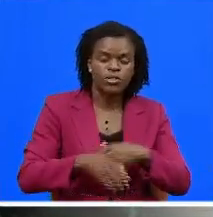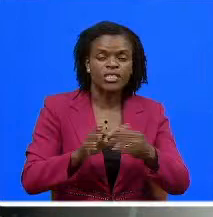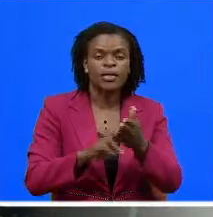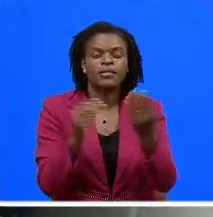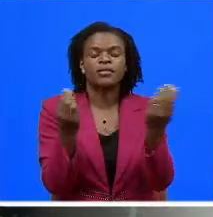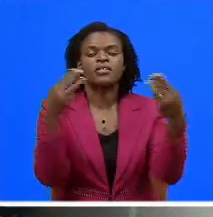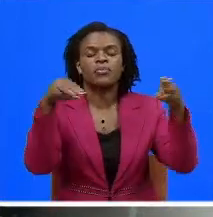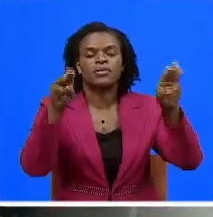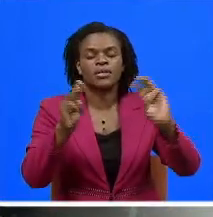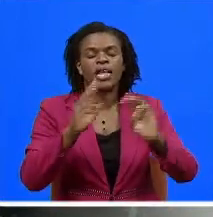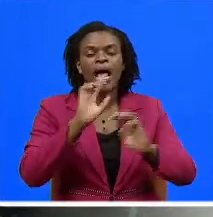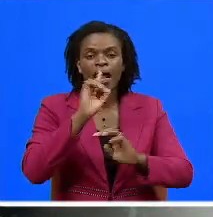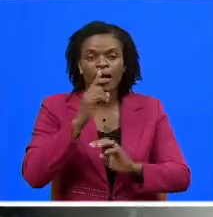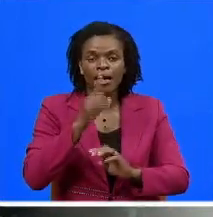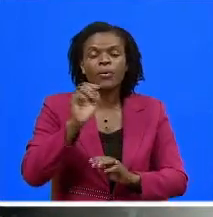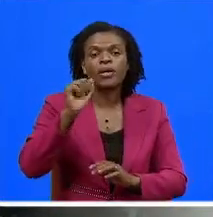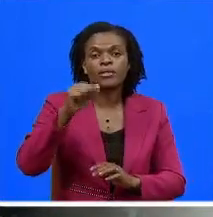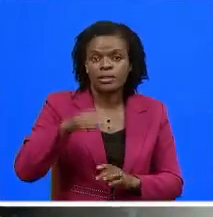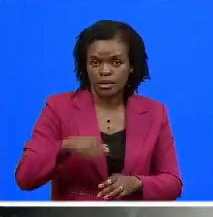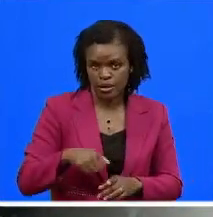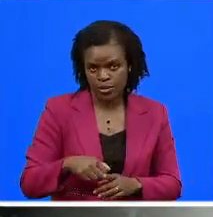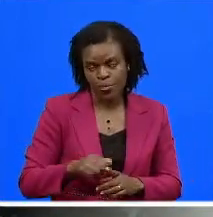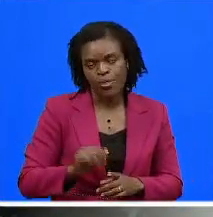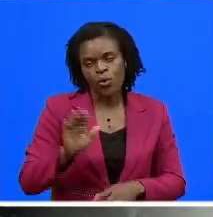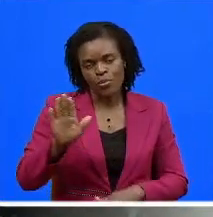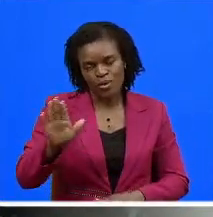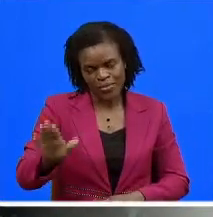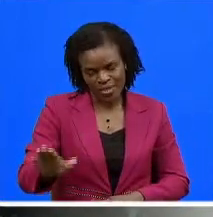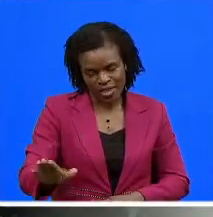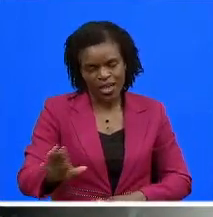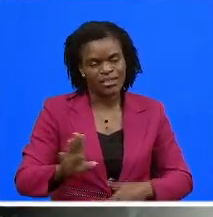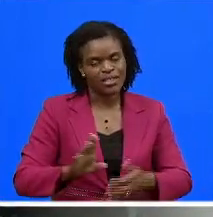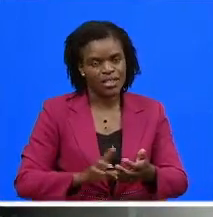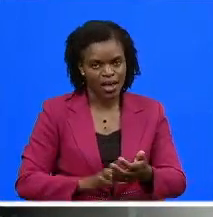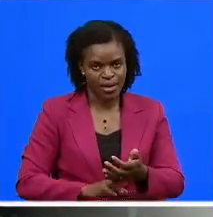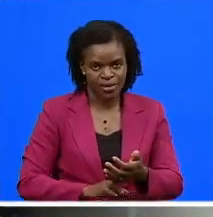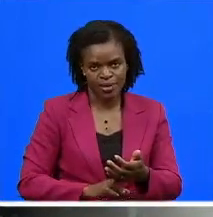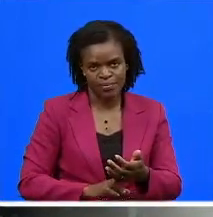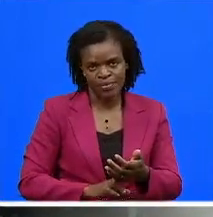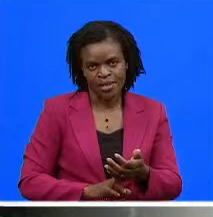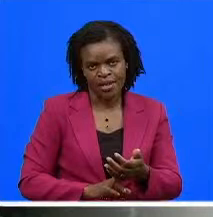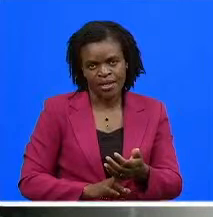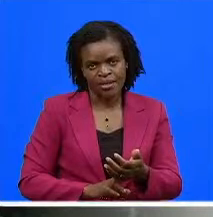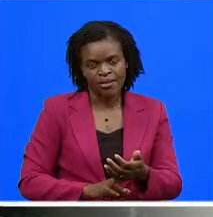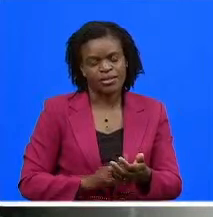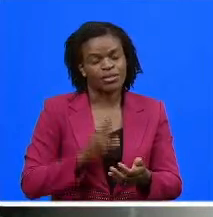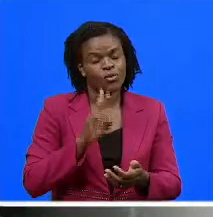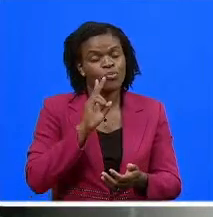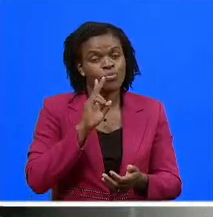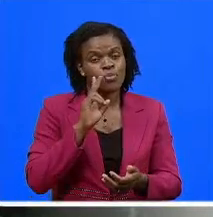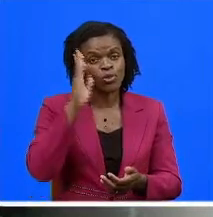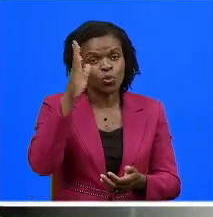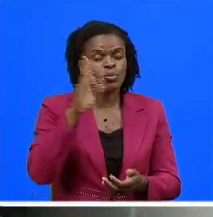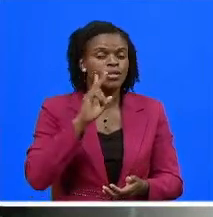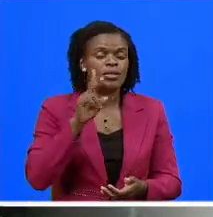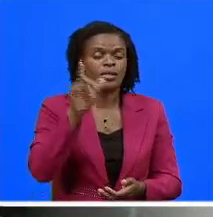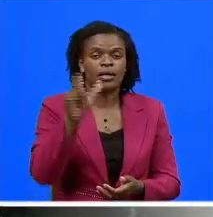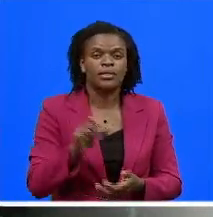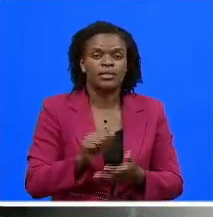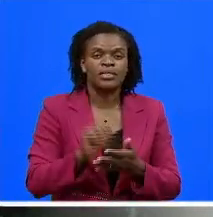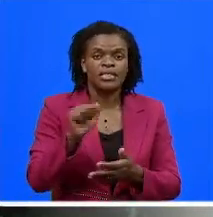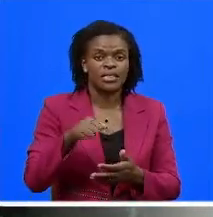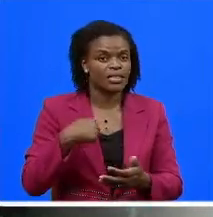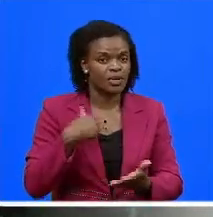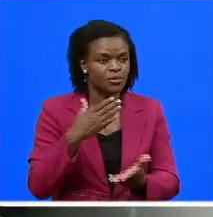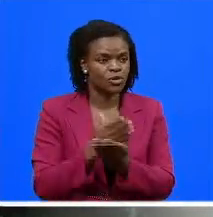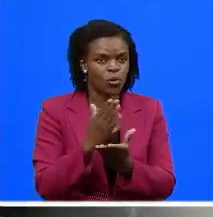of the Republic of Zimbabwe, His Excellency Comrade Emmerson Mnangagwa, is going to preside over the event as the guest of honor. But I'm sure that right now,